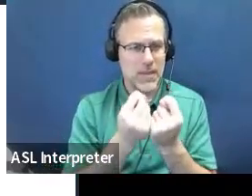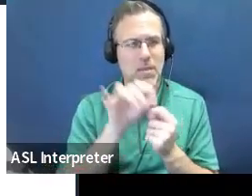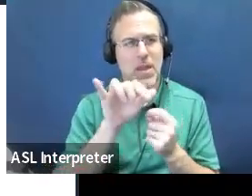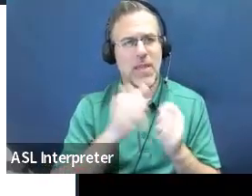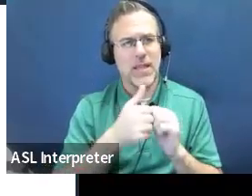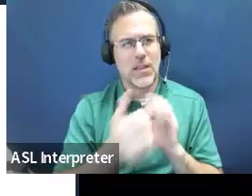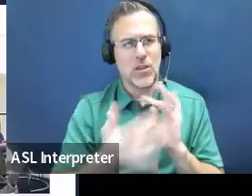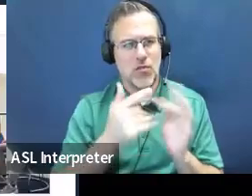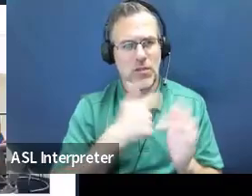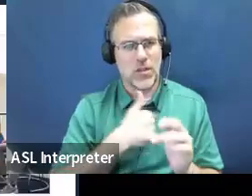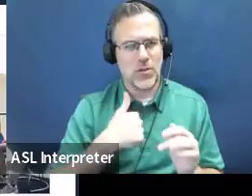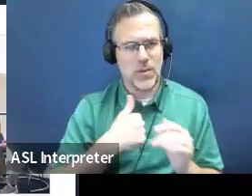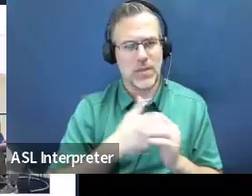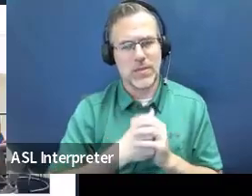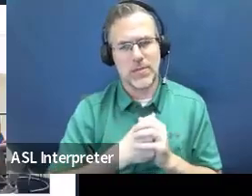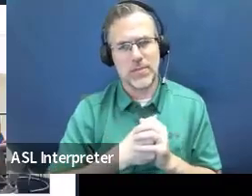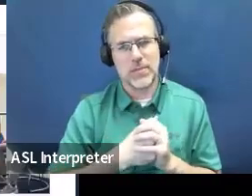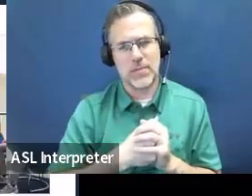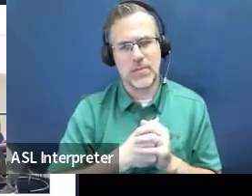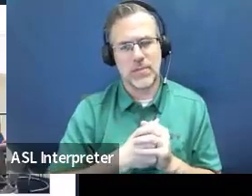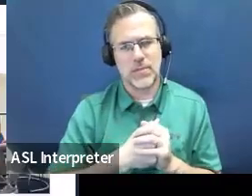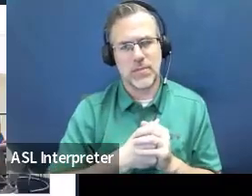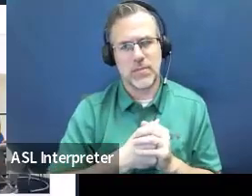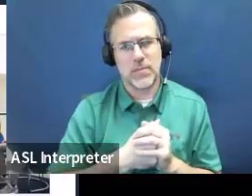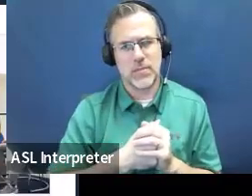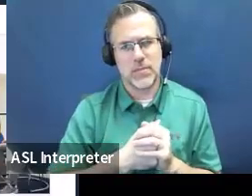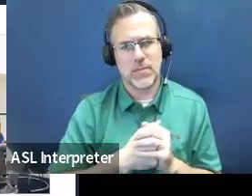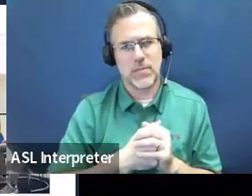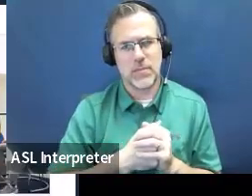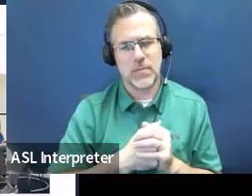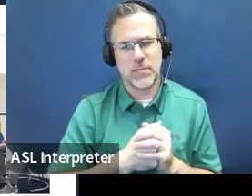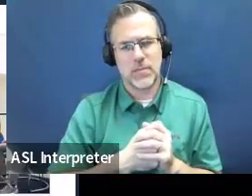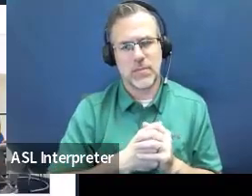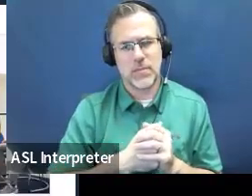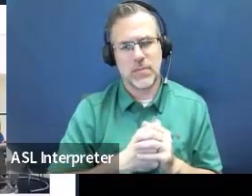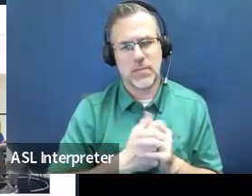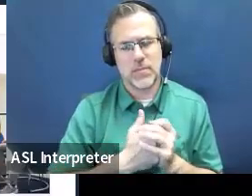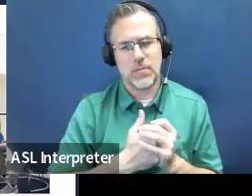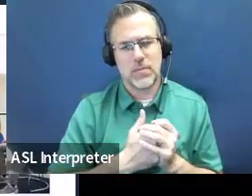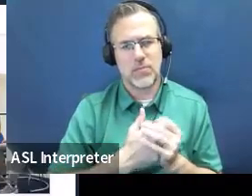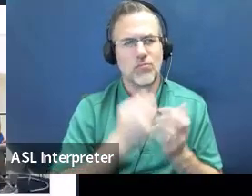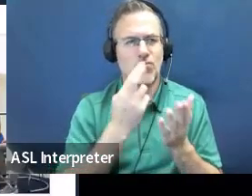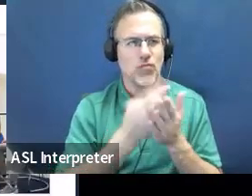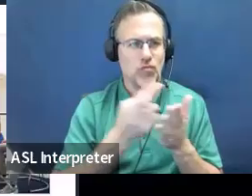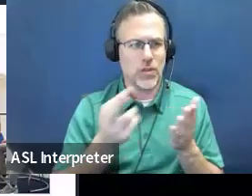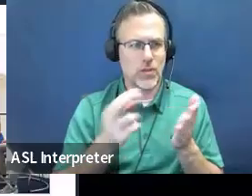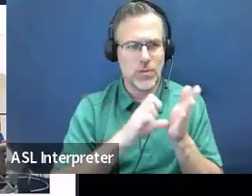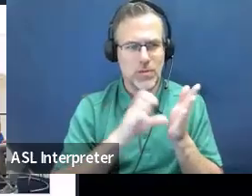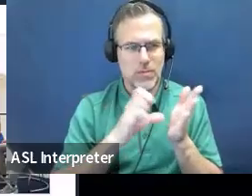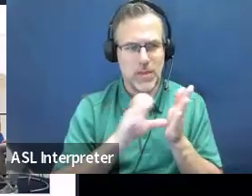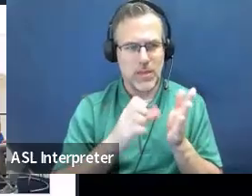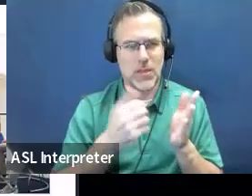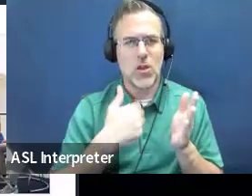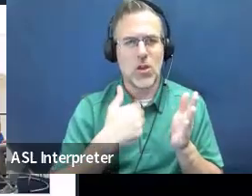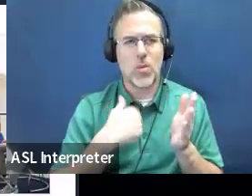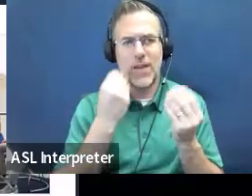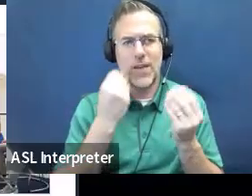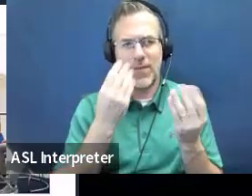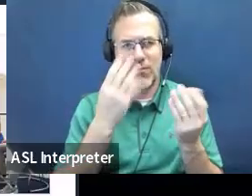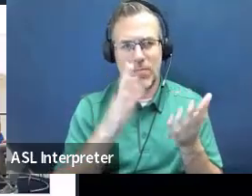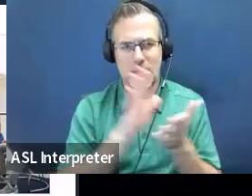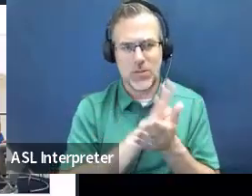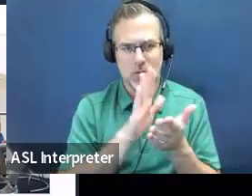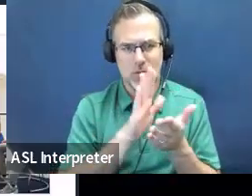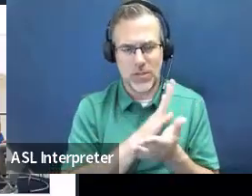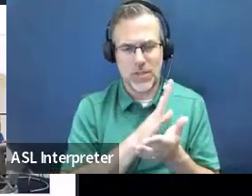touch with us. And then this is our resource page. So we have information sheets